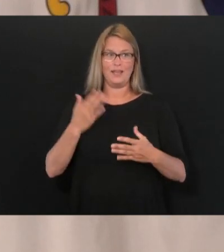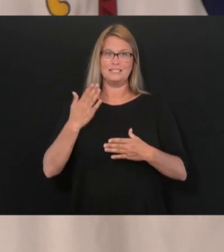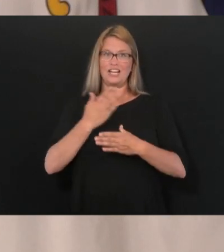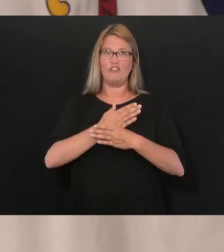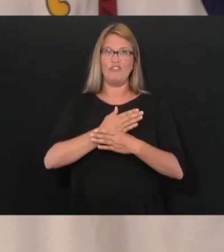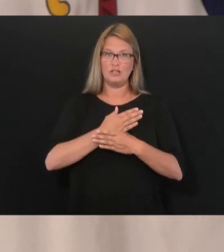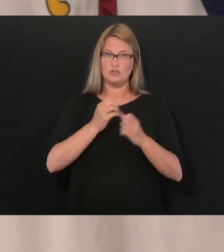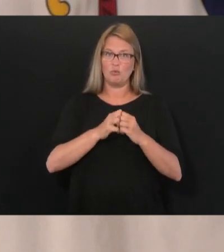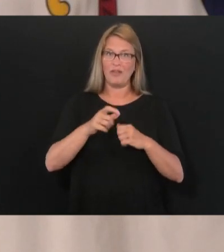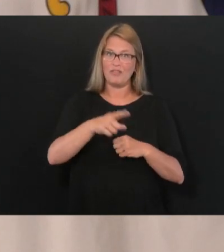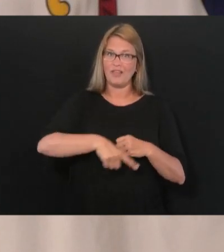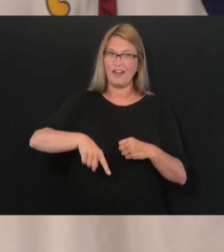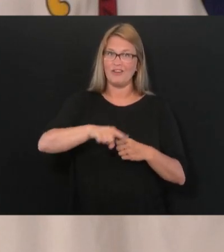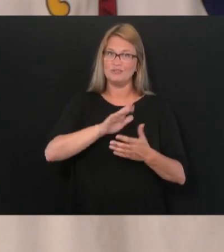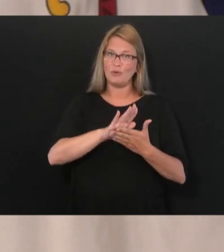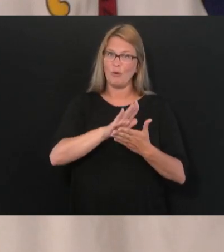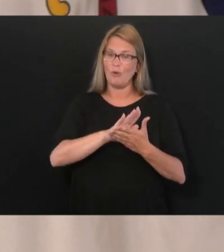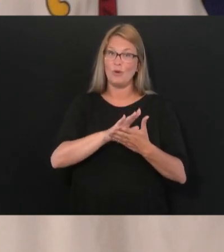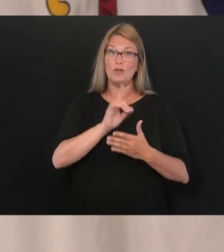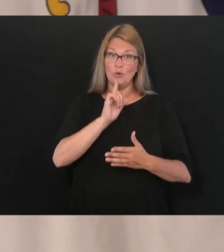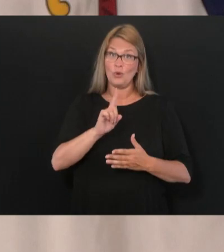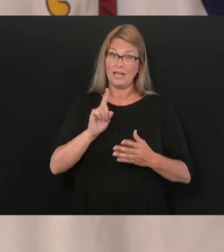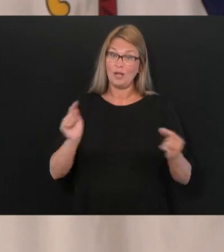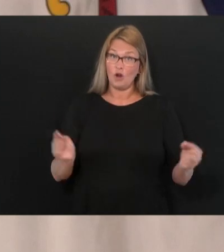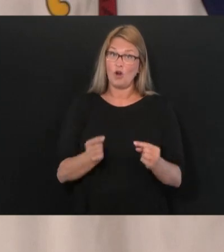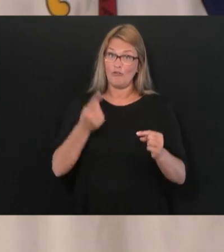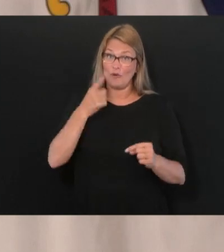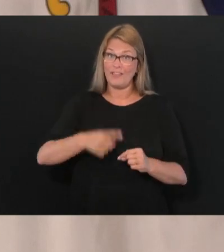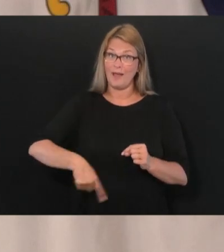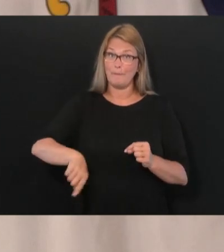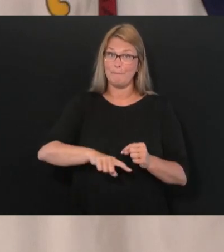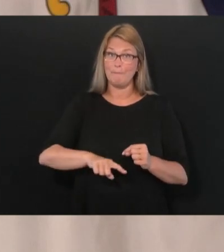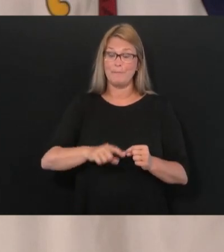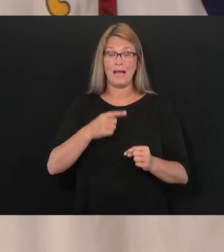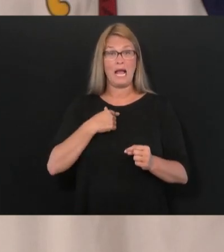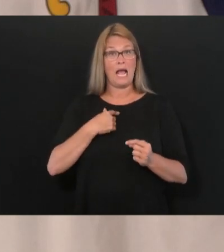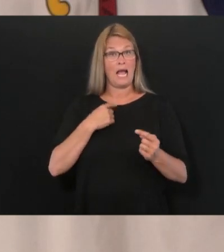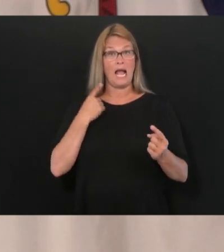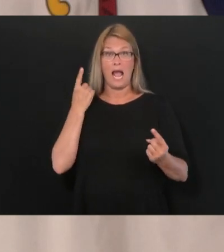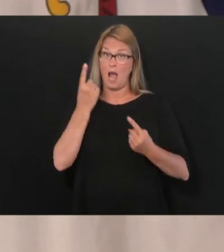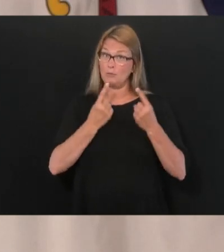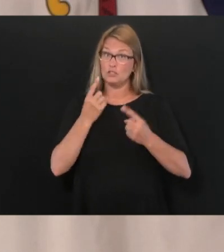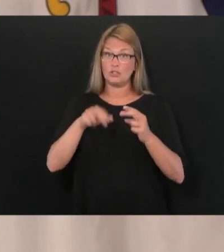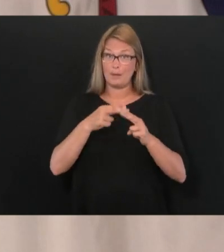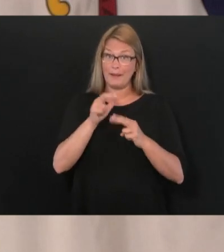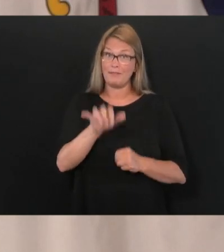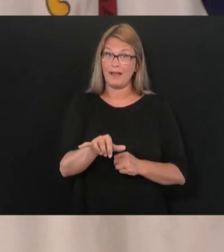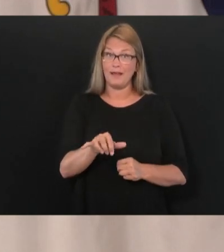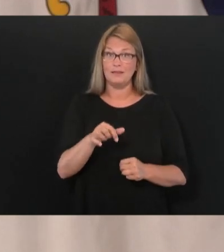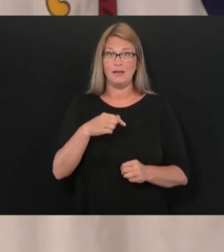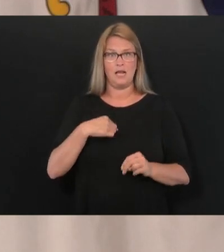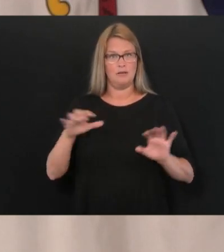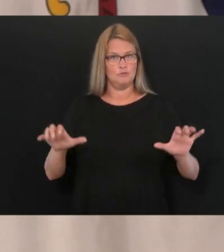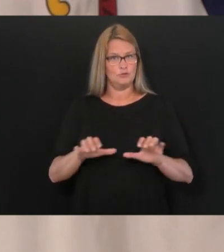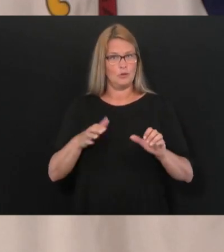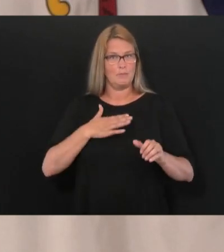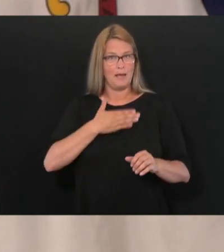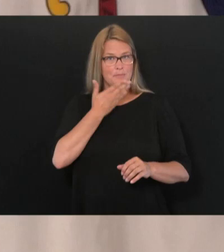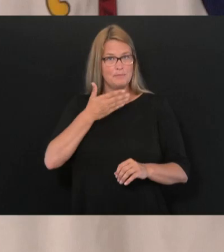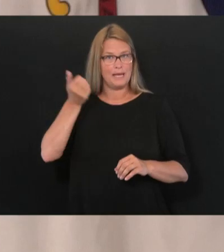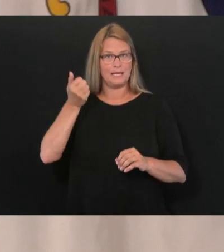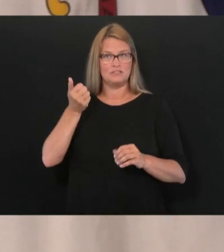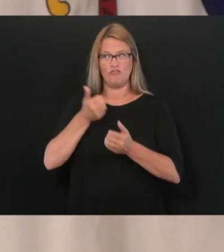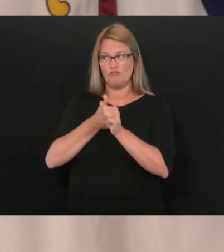can really, really, really hurt. Sure, I'm concerned. We're doing the very best that we can possibly do, listening to the